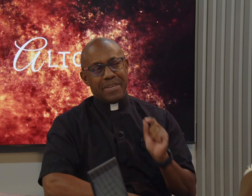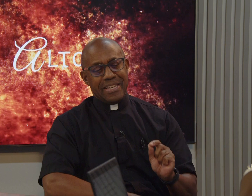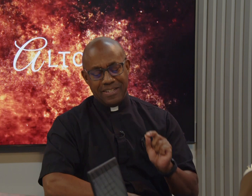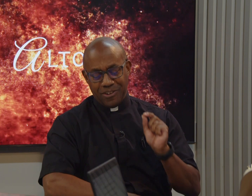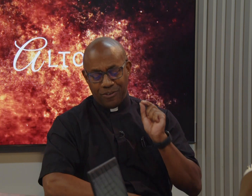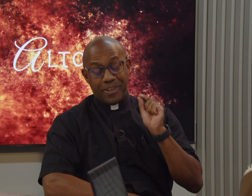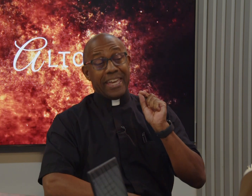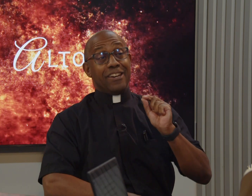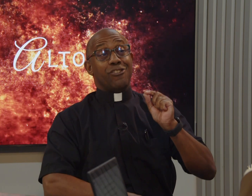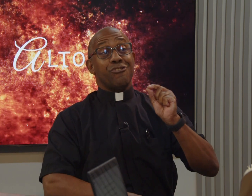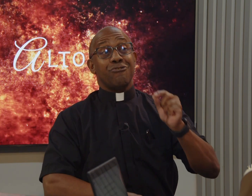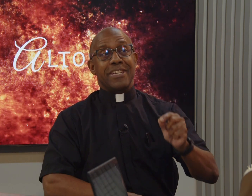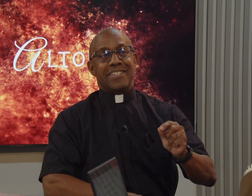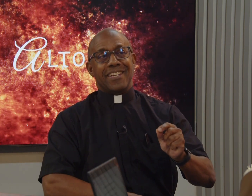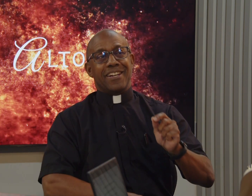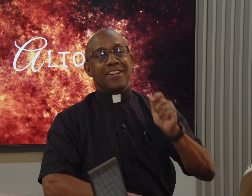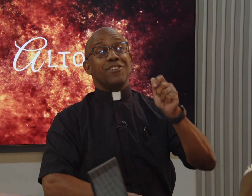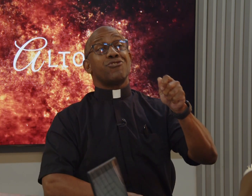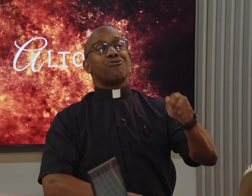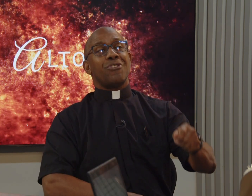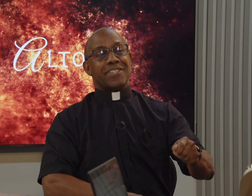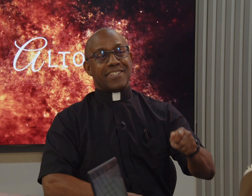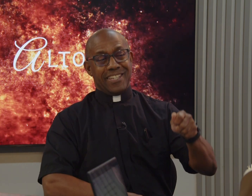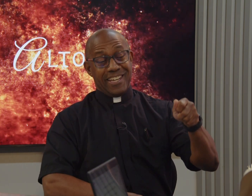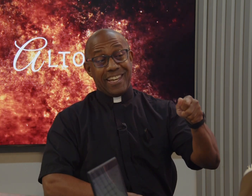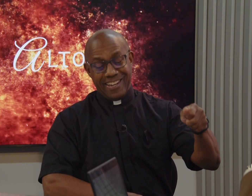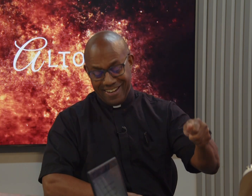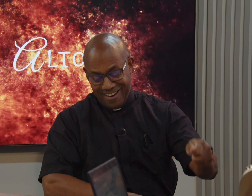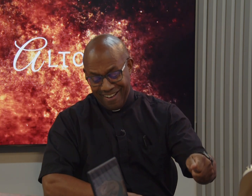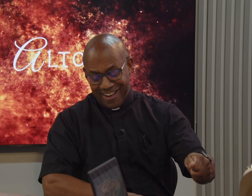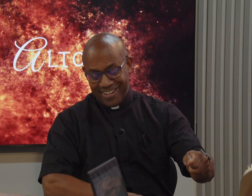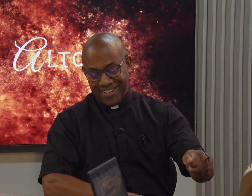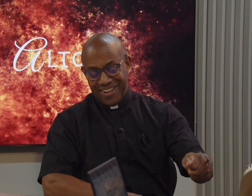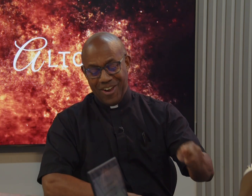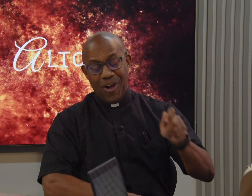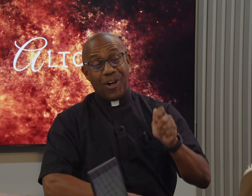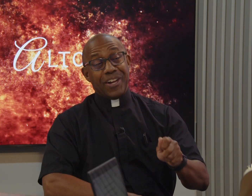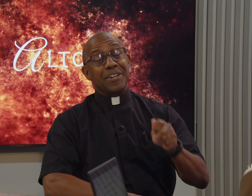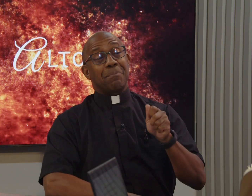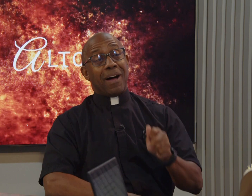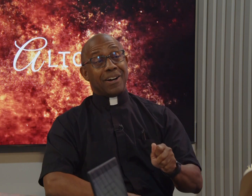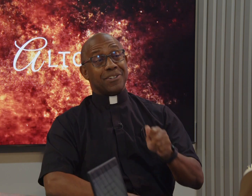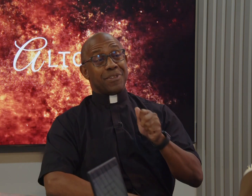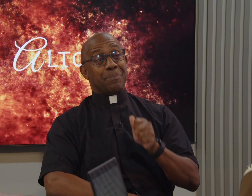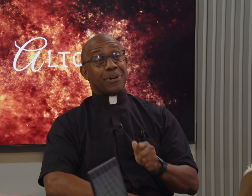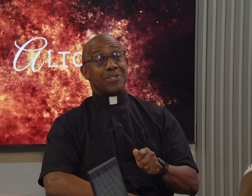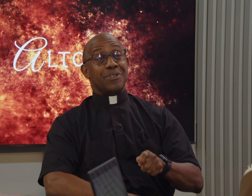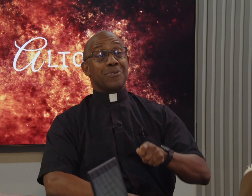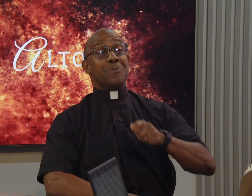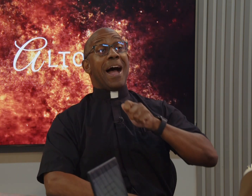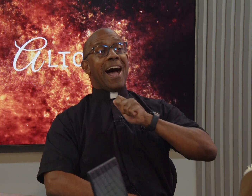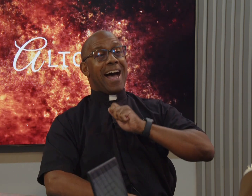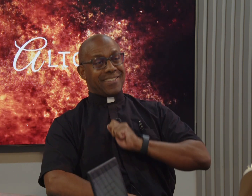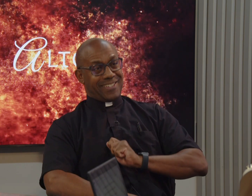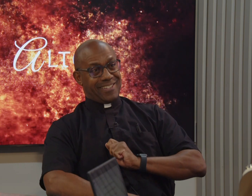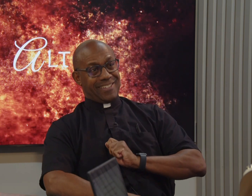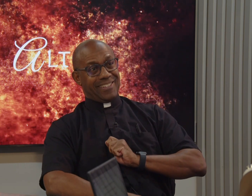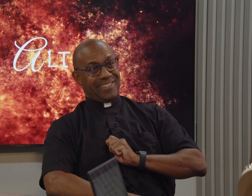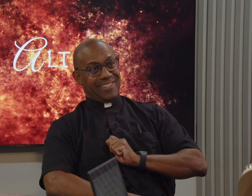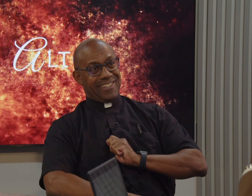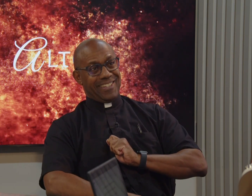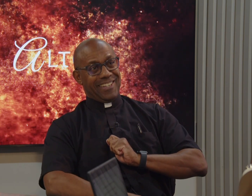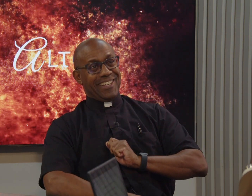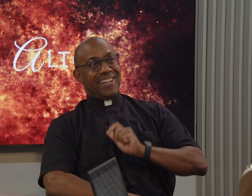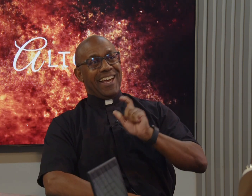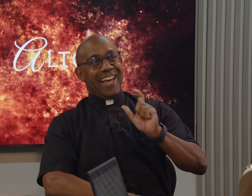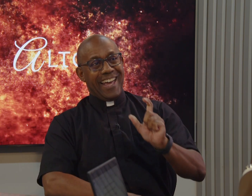effective means of increasing trust in God on the part of the person who asks for